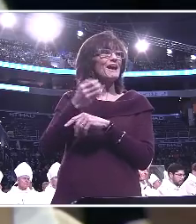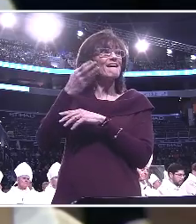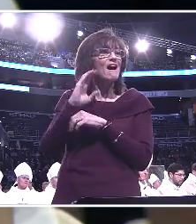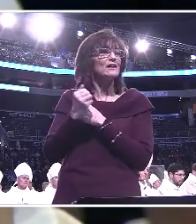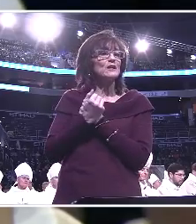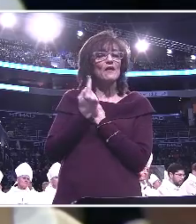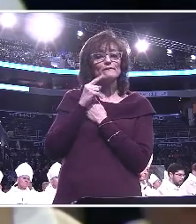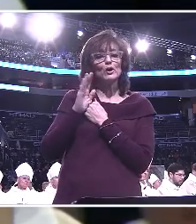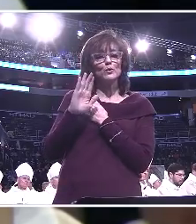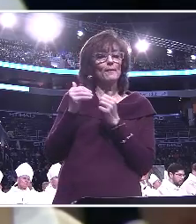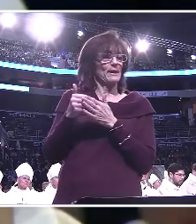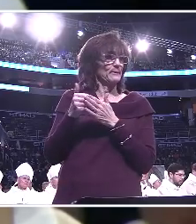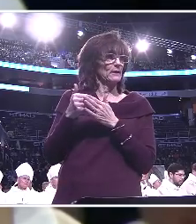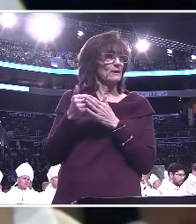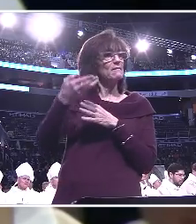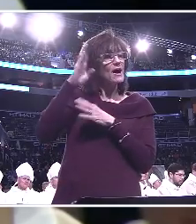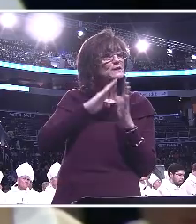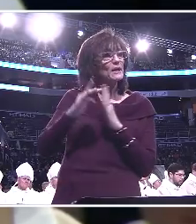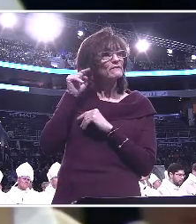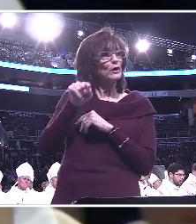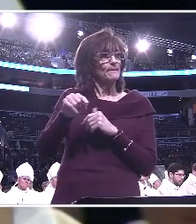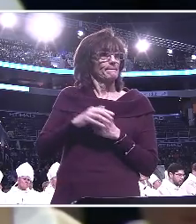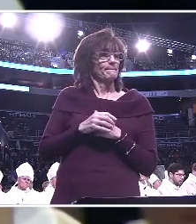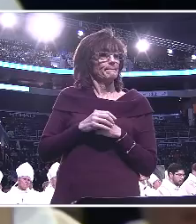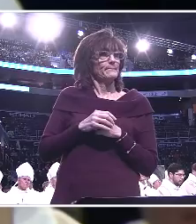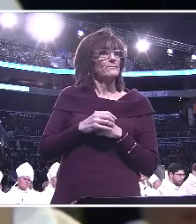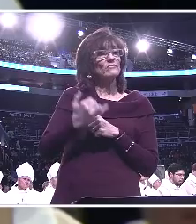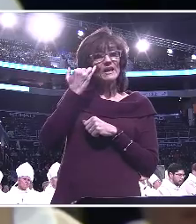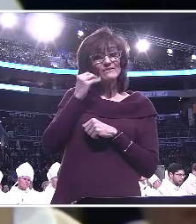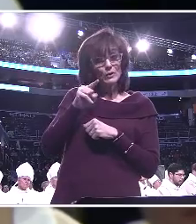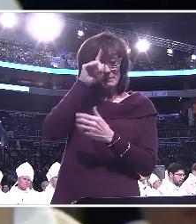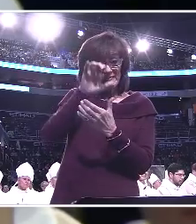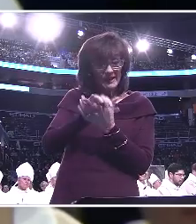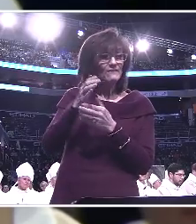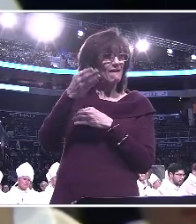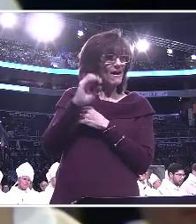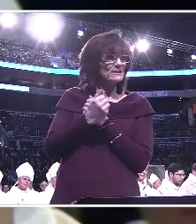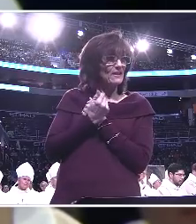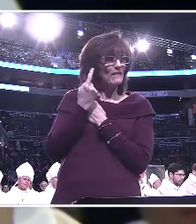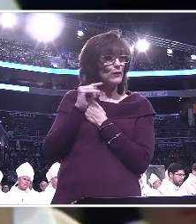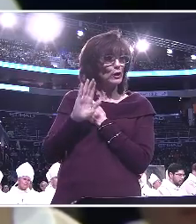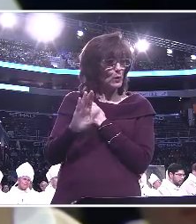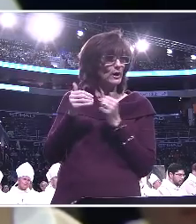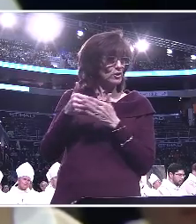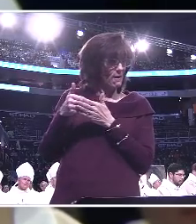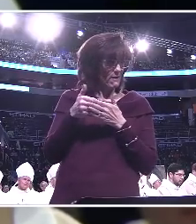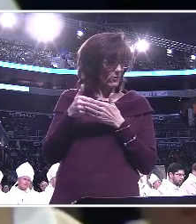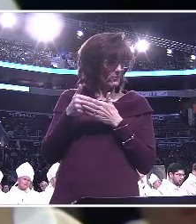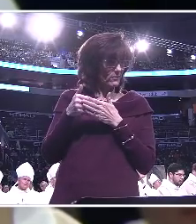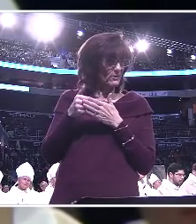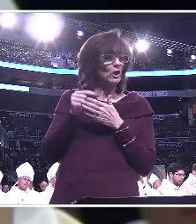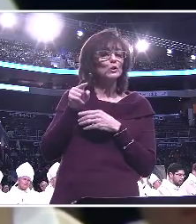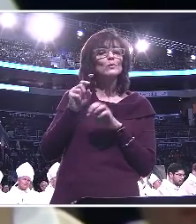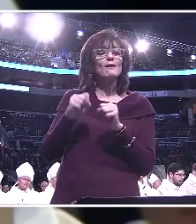child, God's plan for him." If you believe in God's love for your child, you